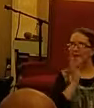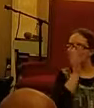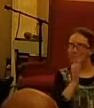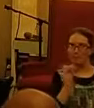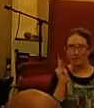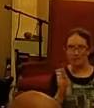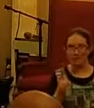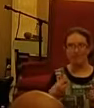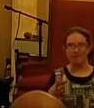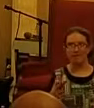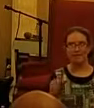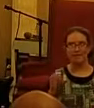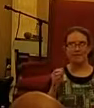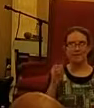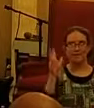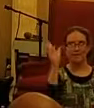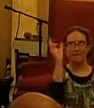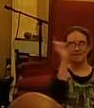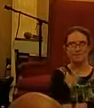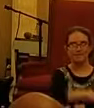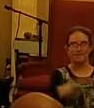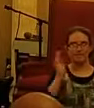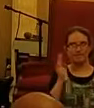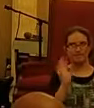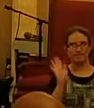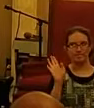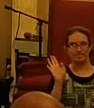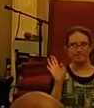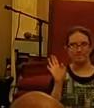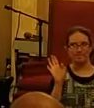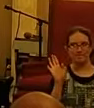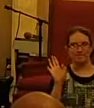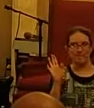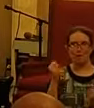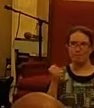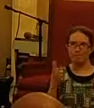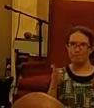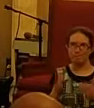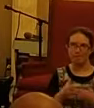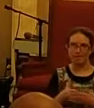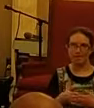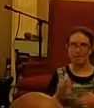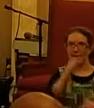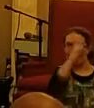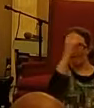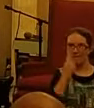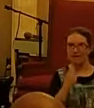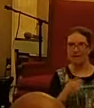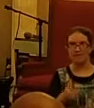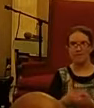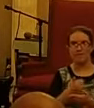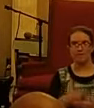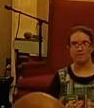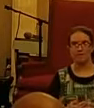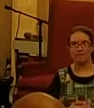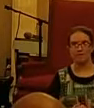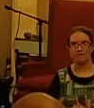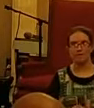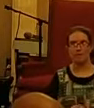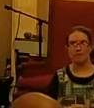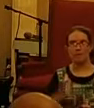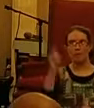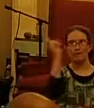Okay. How many of you ever fasted 3 days? 3 days. I know most of you haven't done that because I've asked you to do that before. What